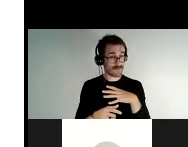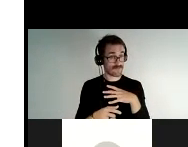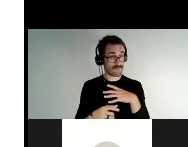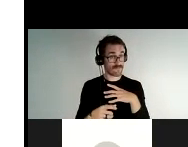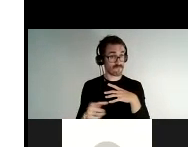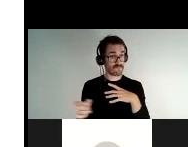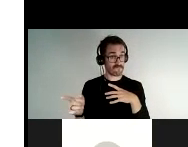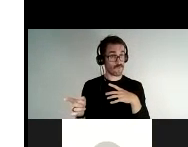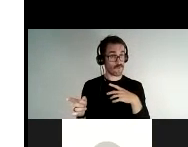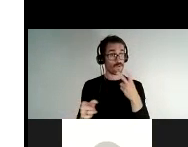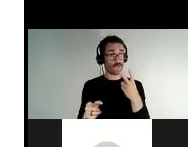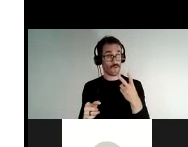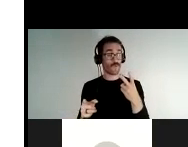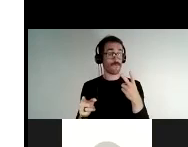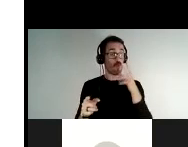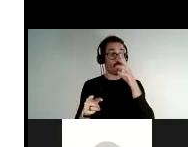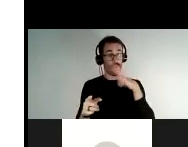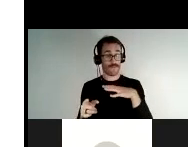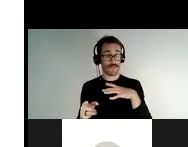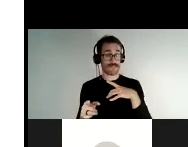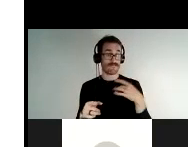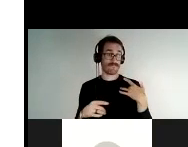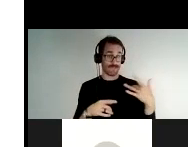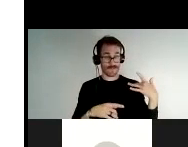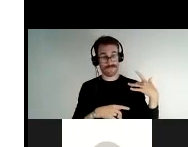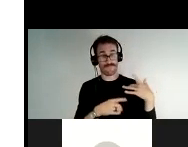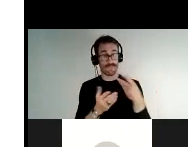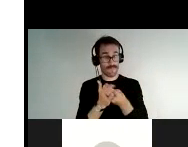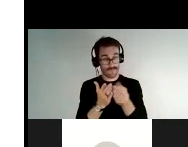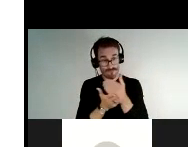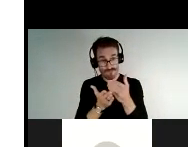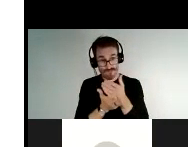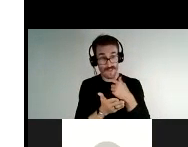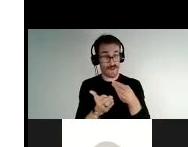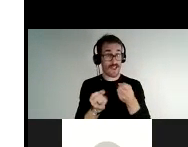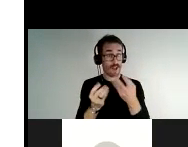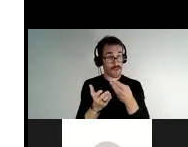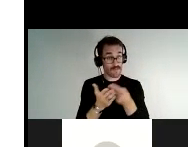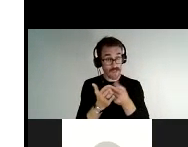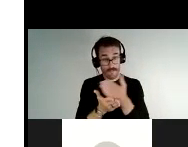traditional women's salaries are not as well off, and there isn't